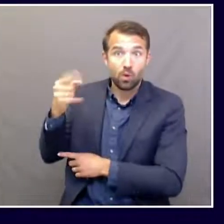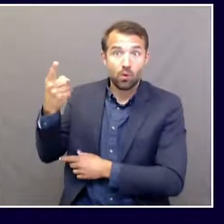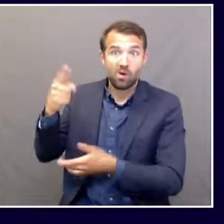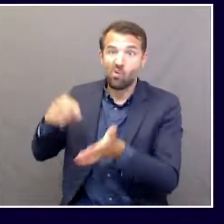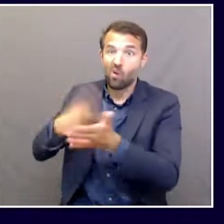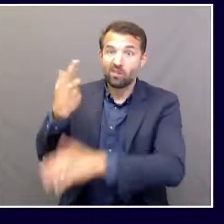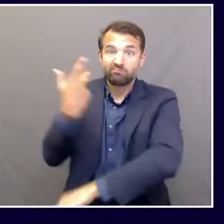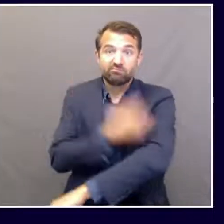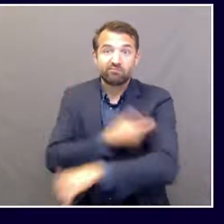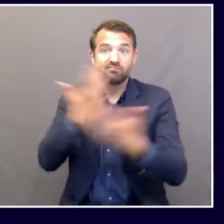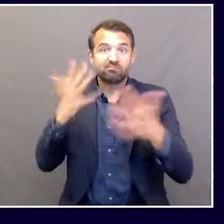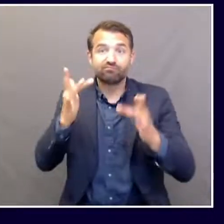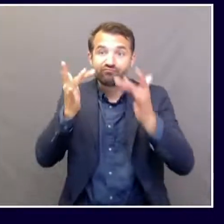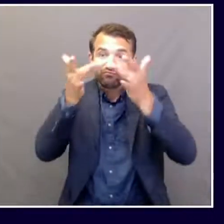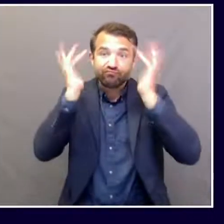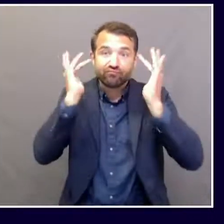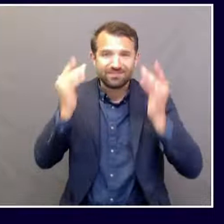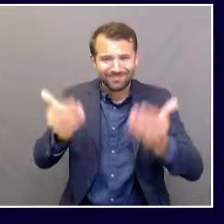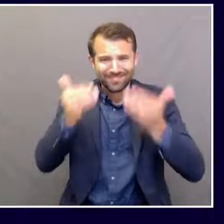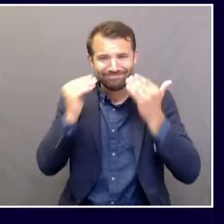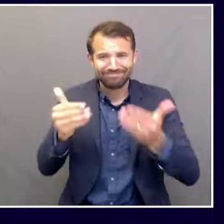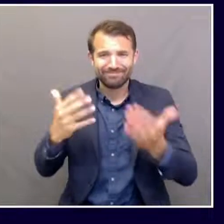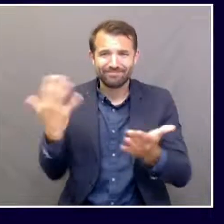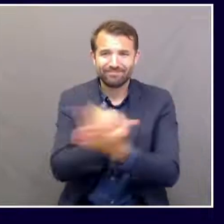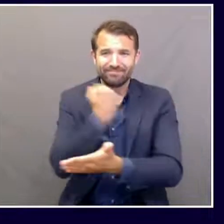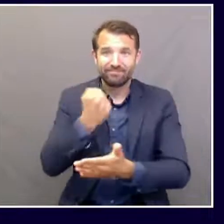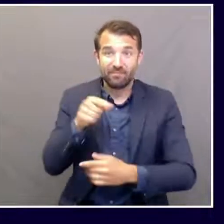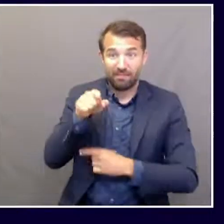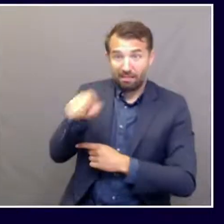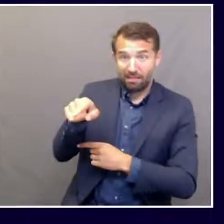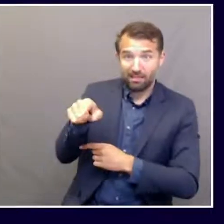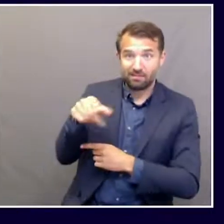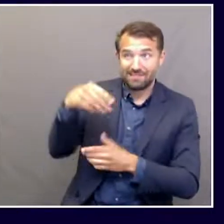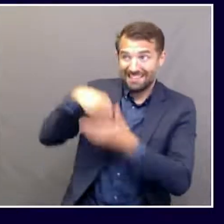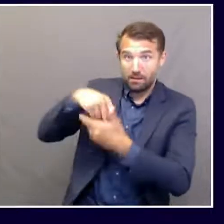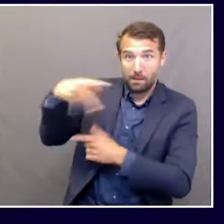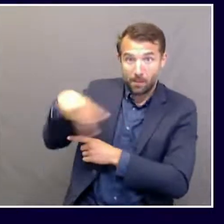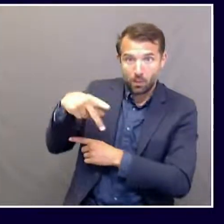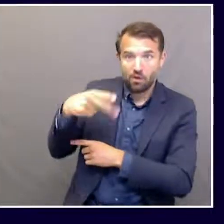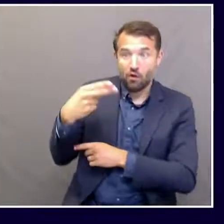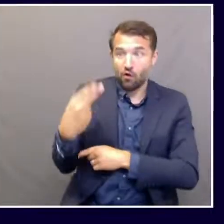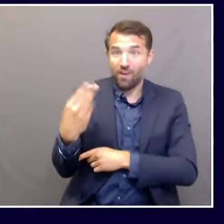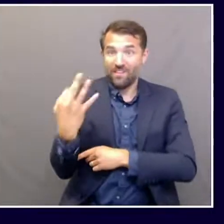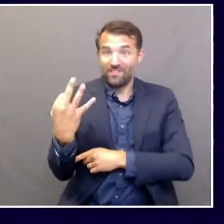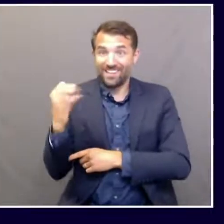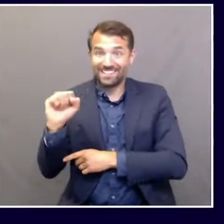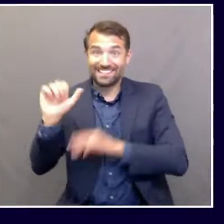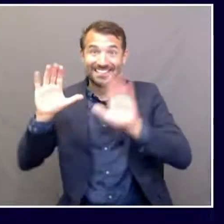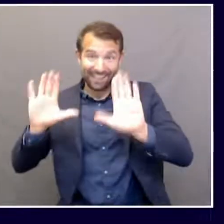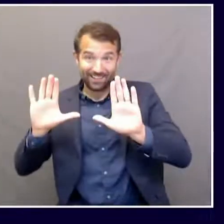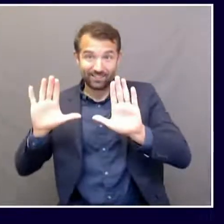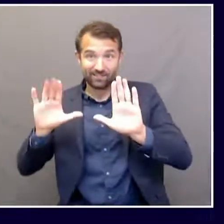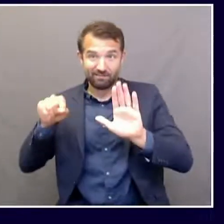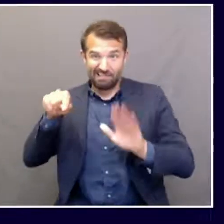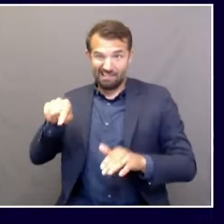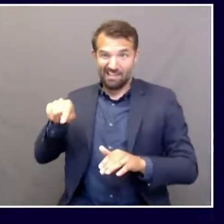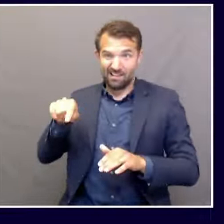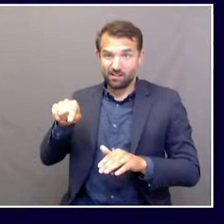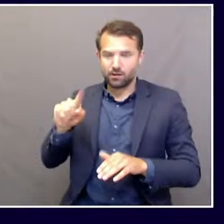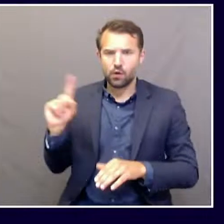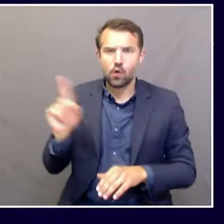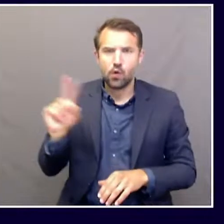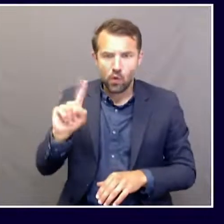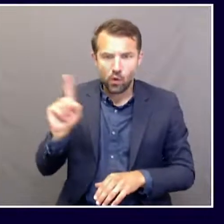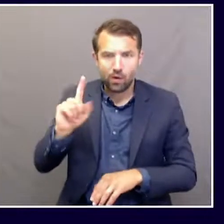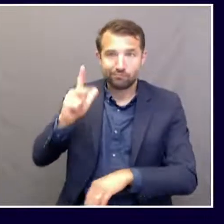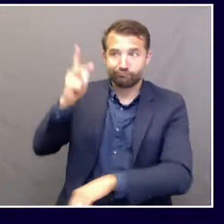shot, and coming to Portland this weekend is available to you, the mobile vaccination unit will be at the parking lot of Rising